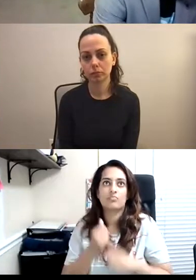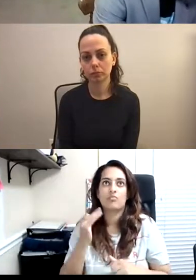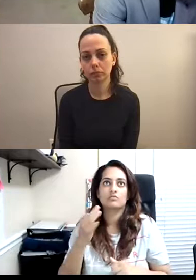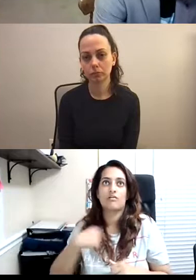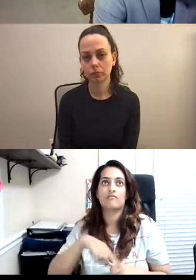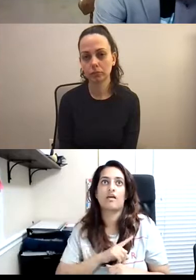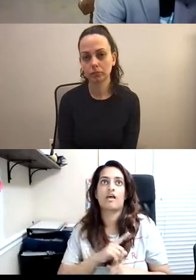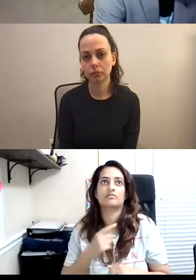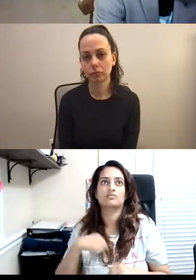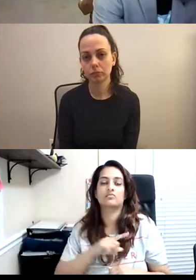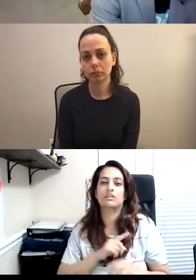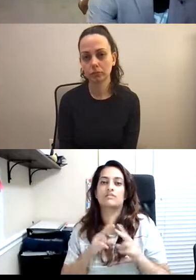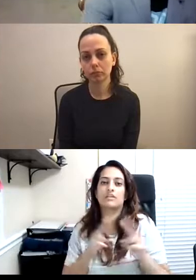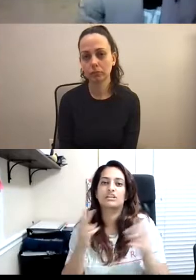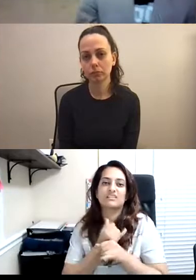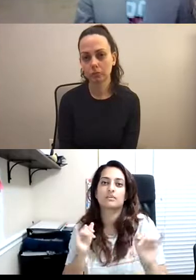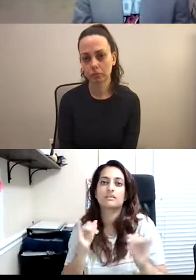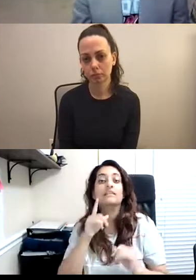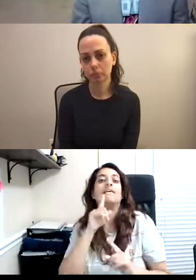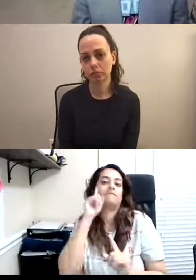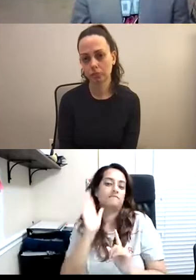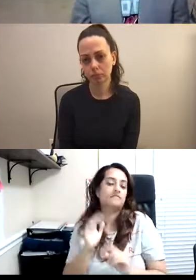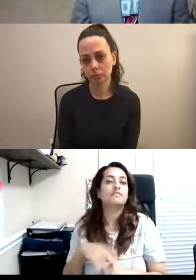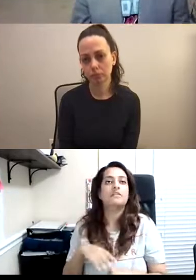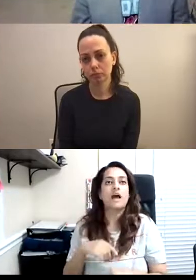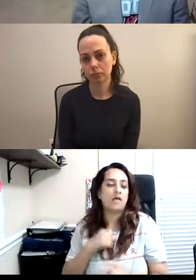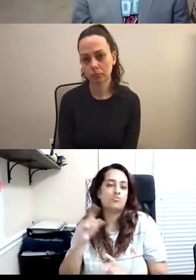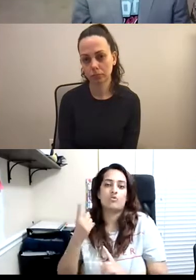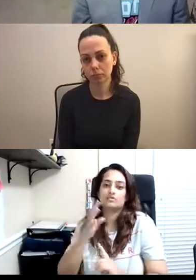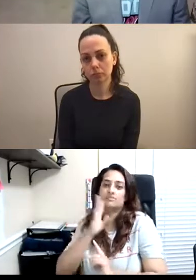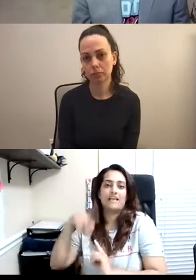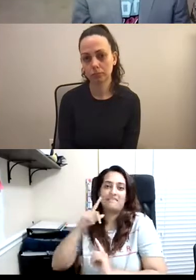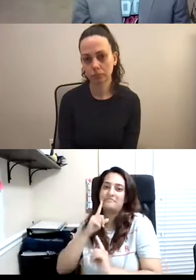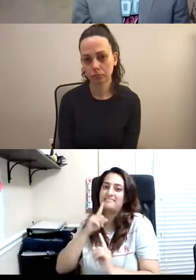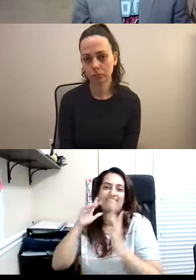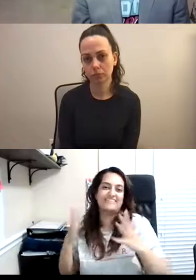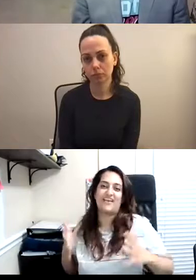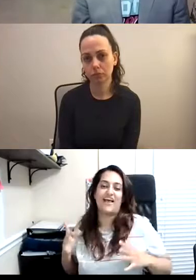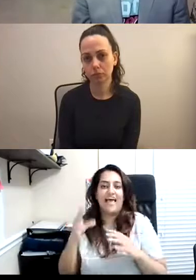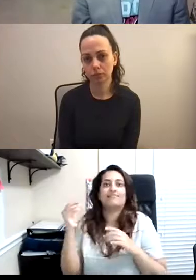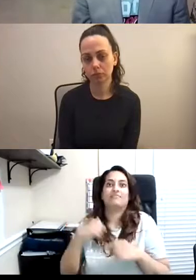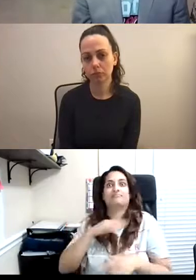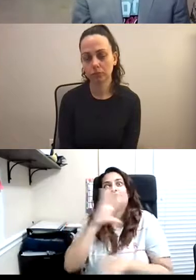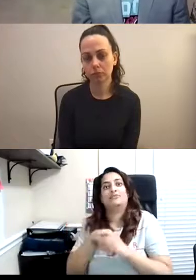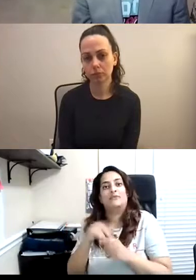for example, most of us are very independent. Deaf people in general,